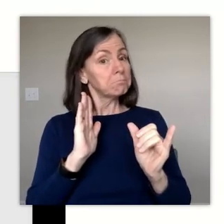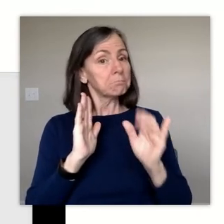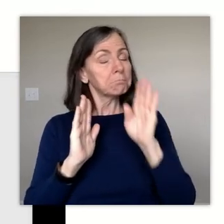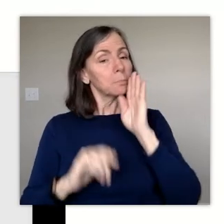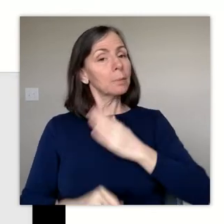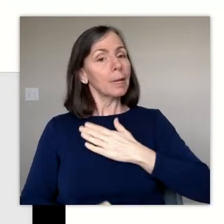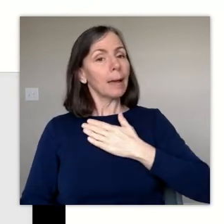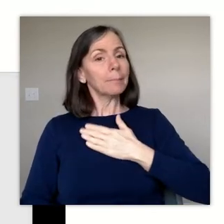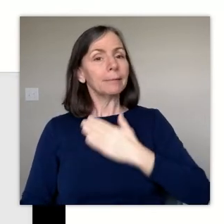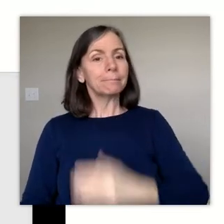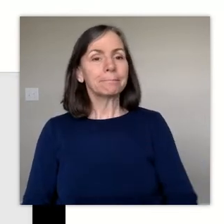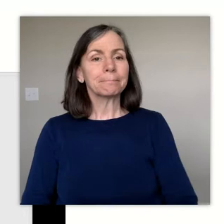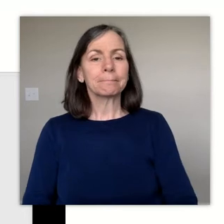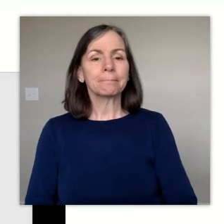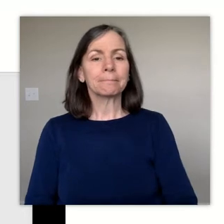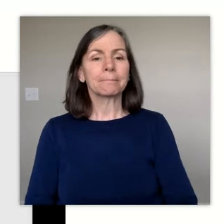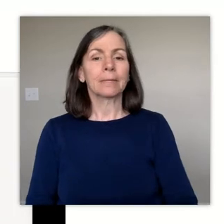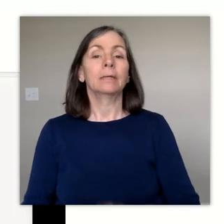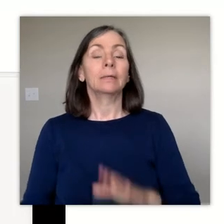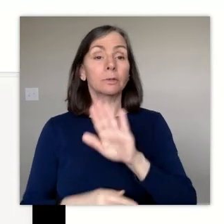So here's what you guys are going to do today.